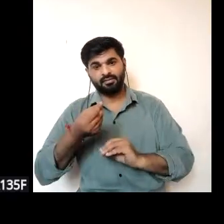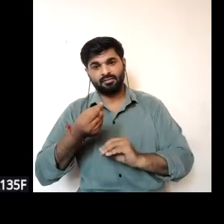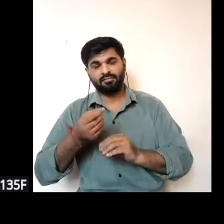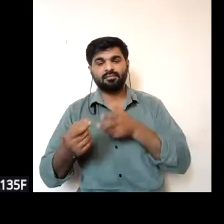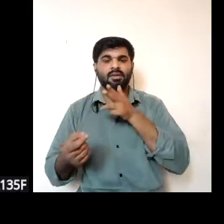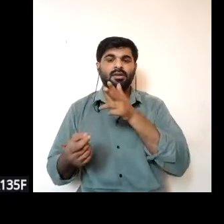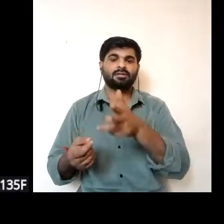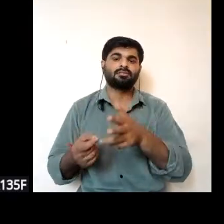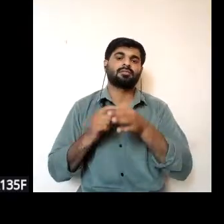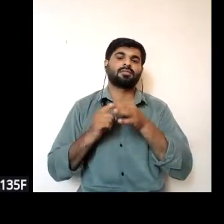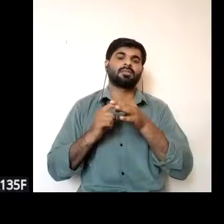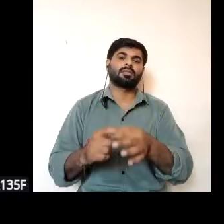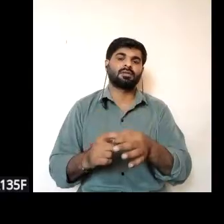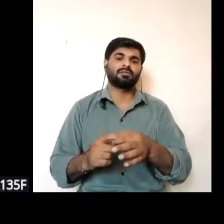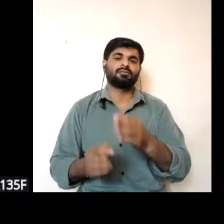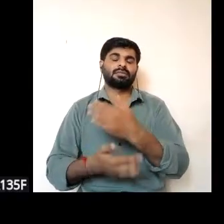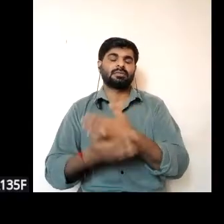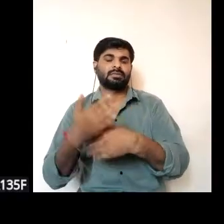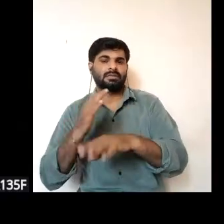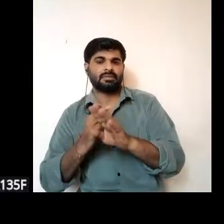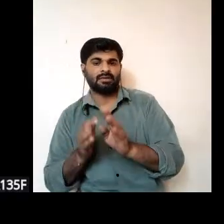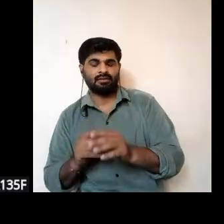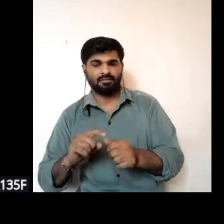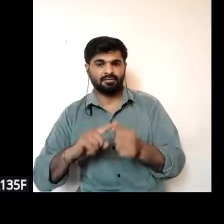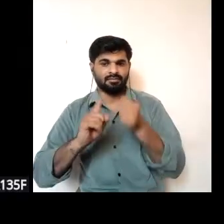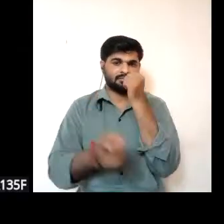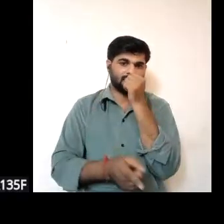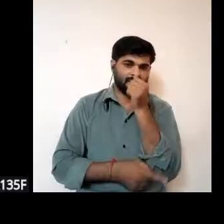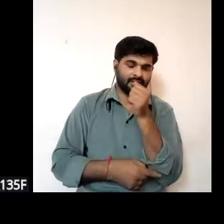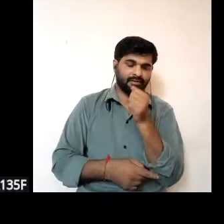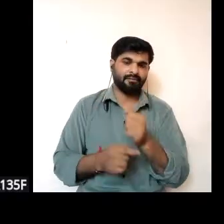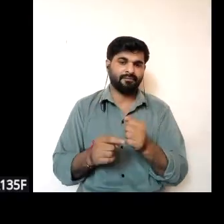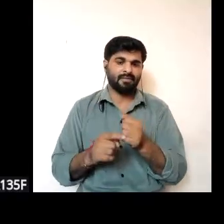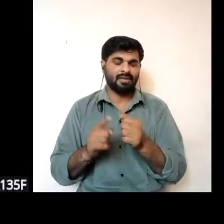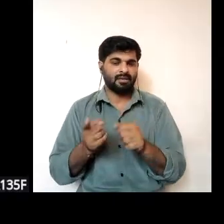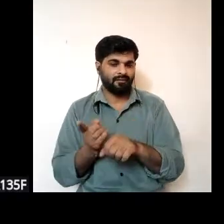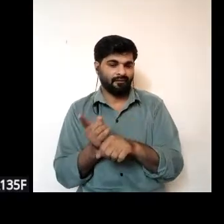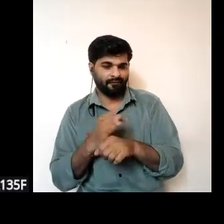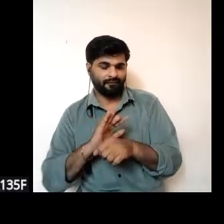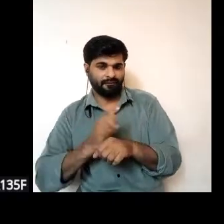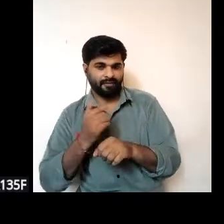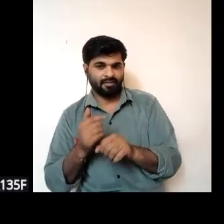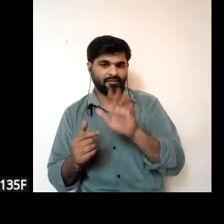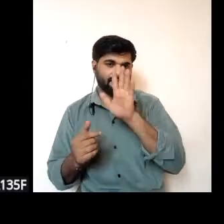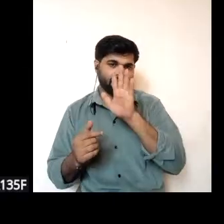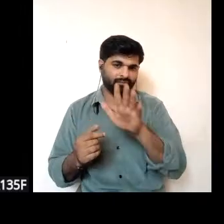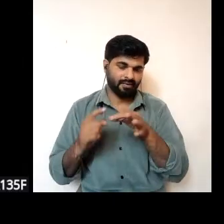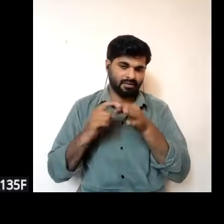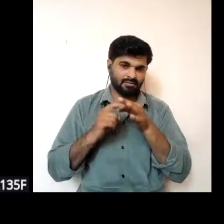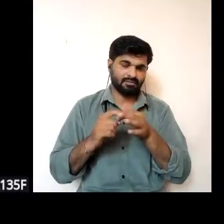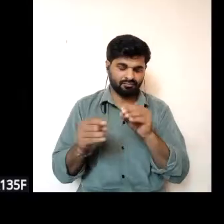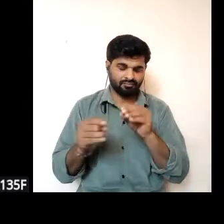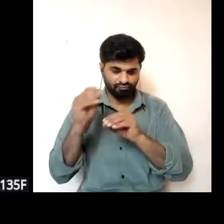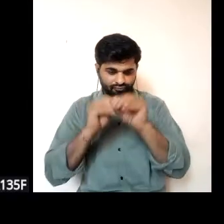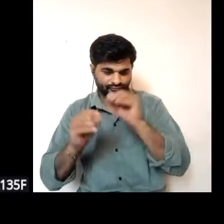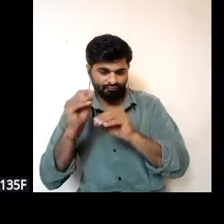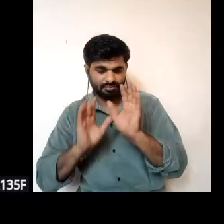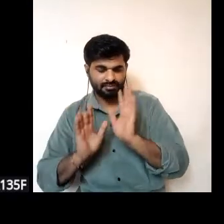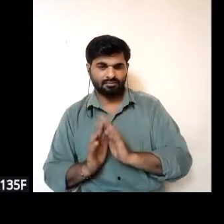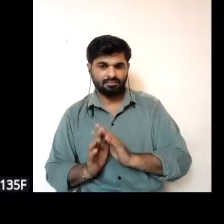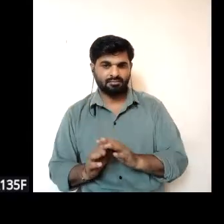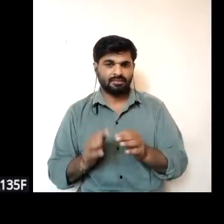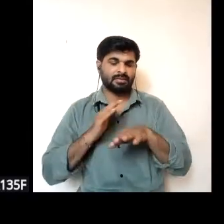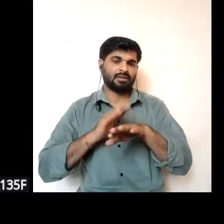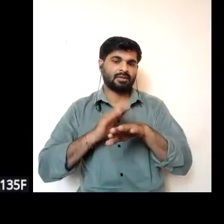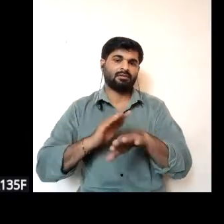on disability. They will ask the first 5-6 questions and then they will kind of fill up their own. That's the kind of experience that people